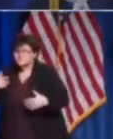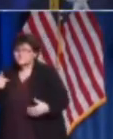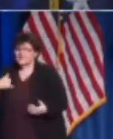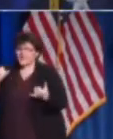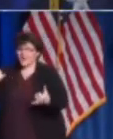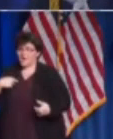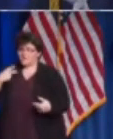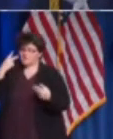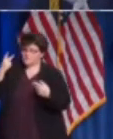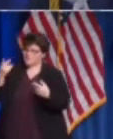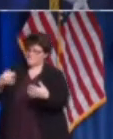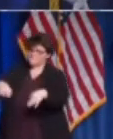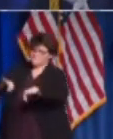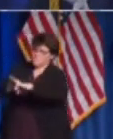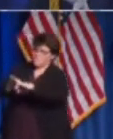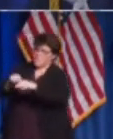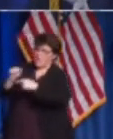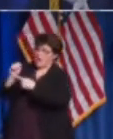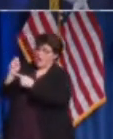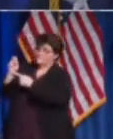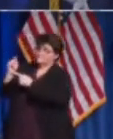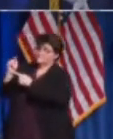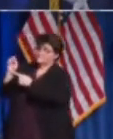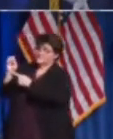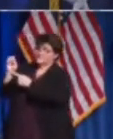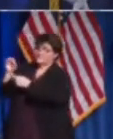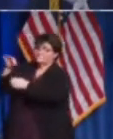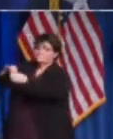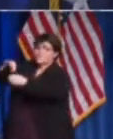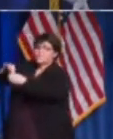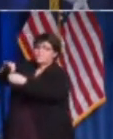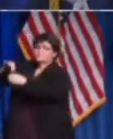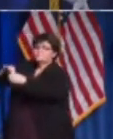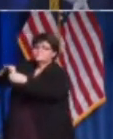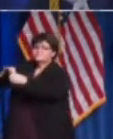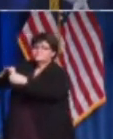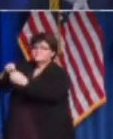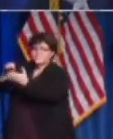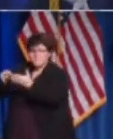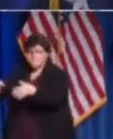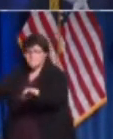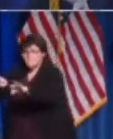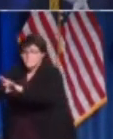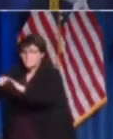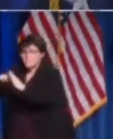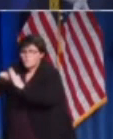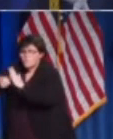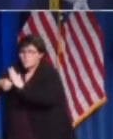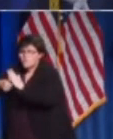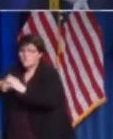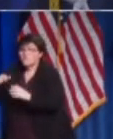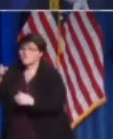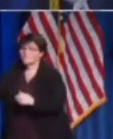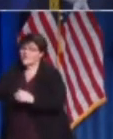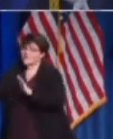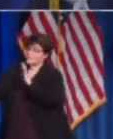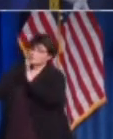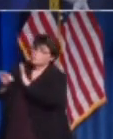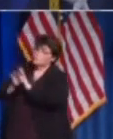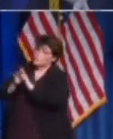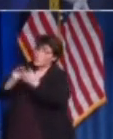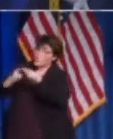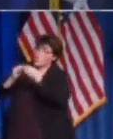bit about ranked choice voting, which maybe is some way that we can take some of the sting out of politics and bring some of the decency back